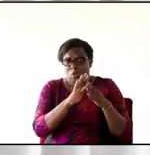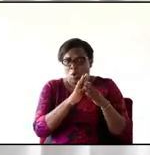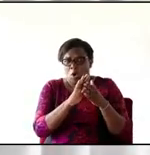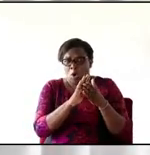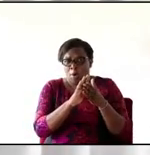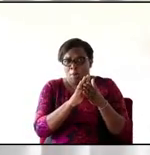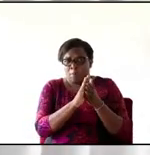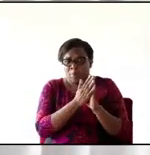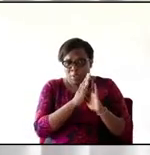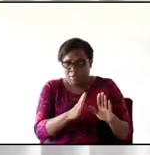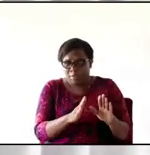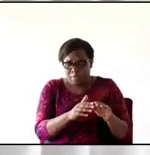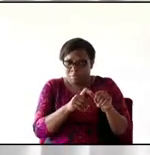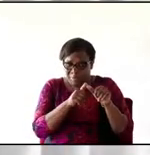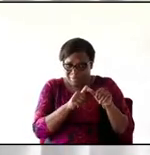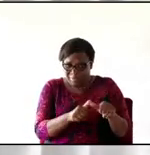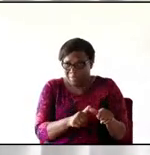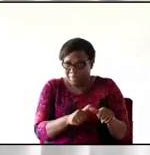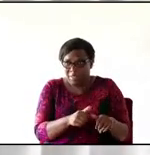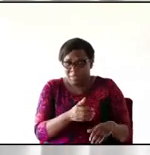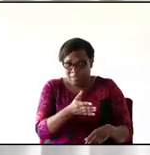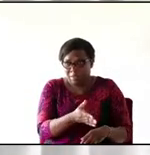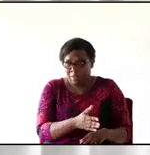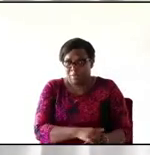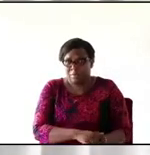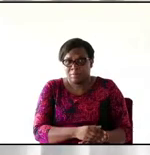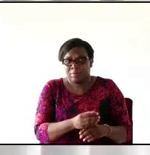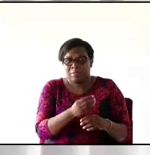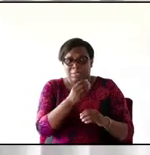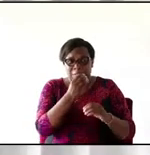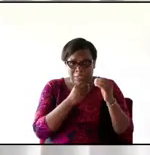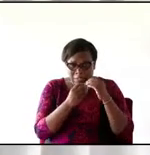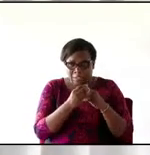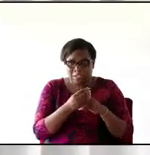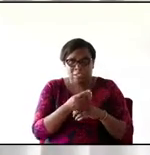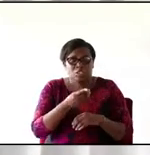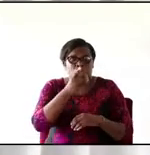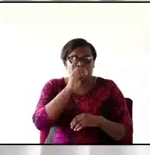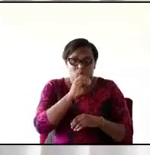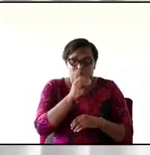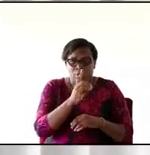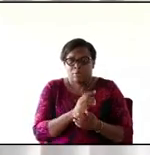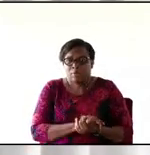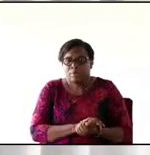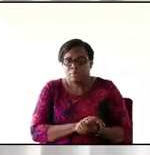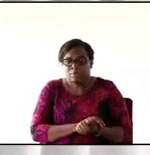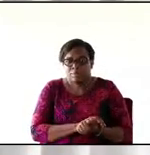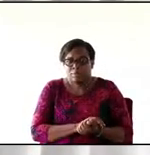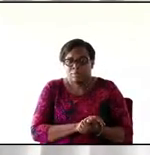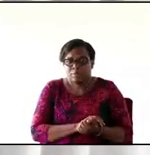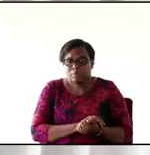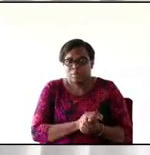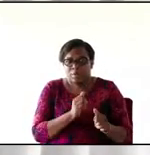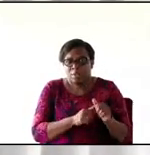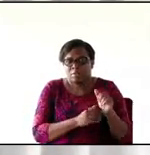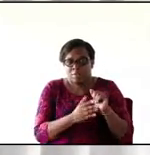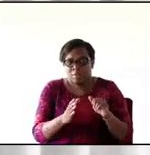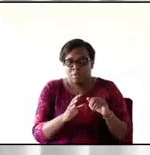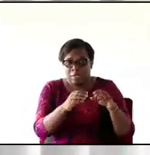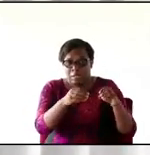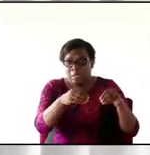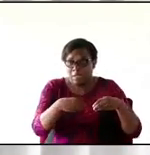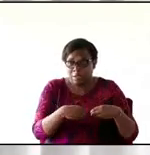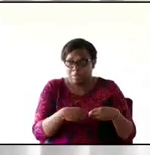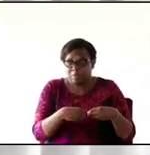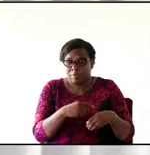remain in the same house, eating and drinking such things as they give, for the